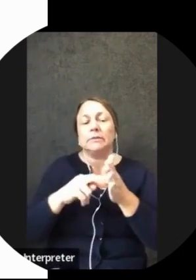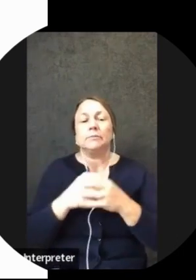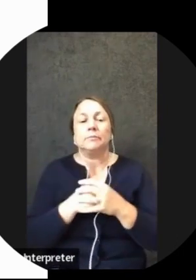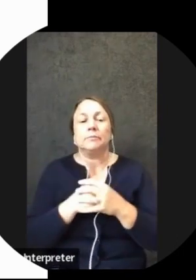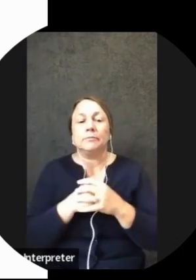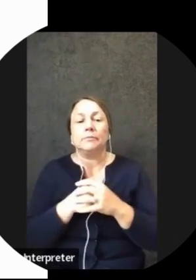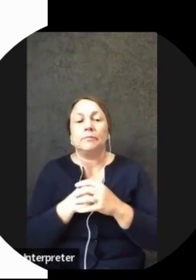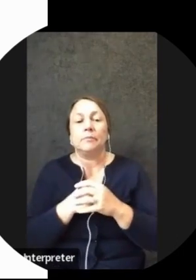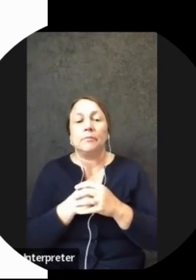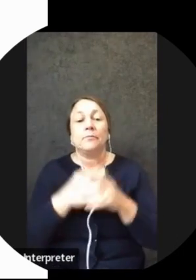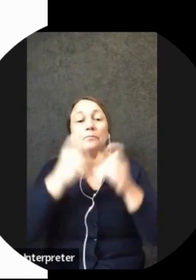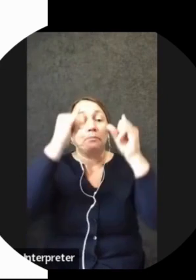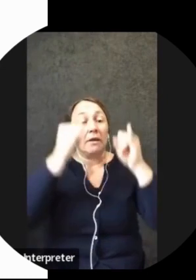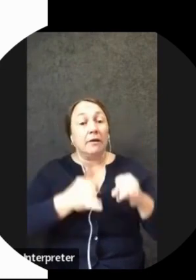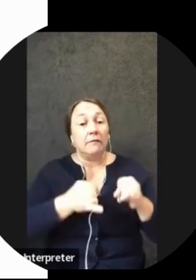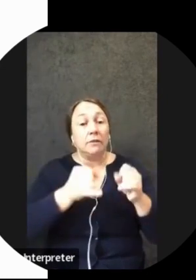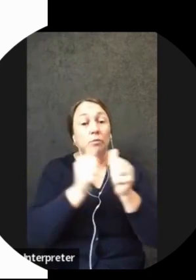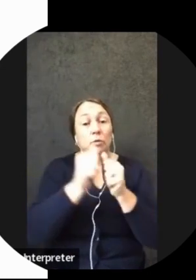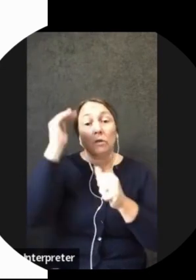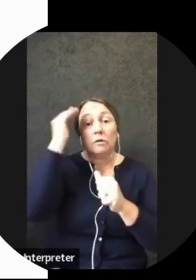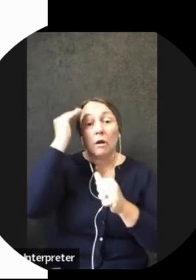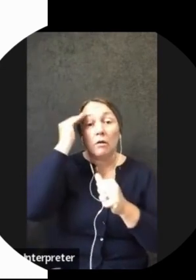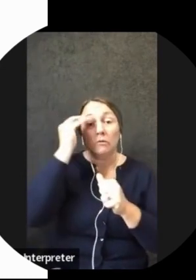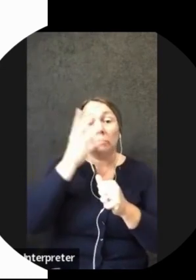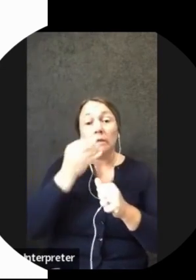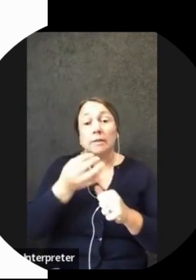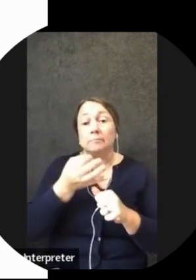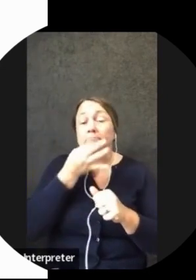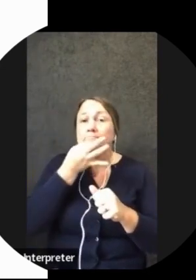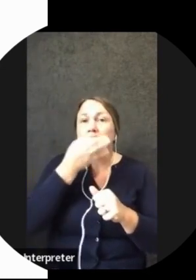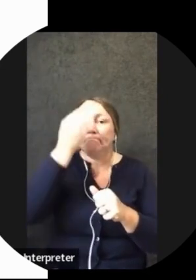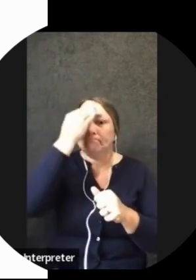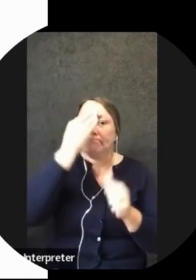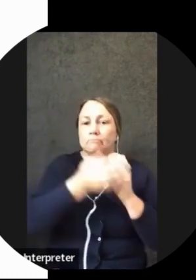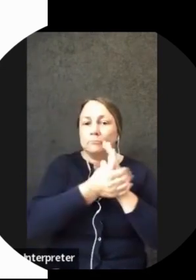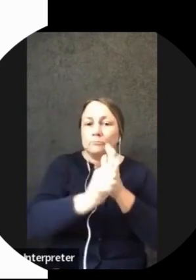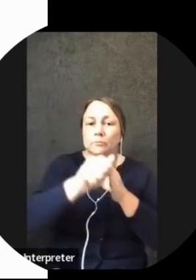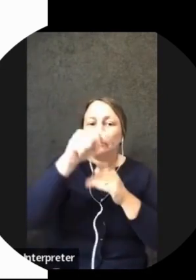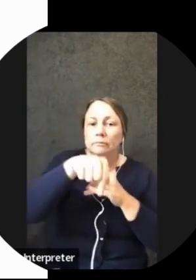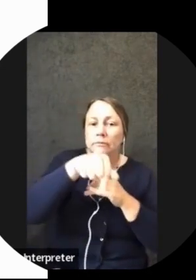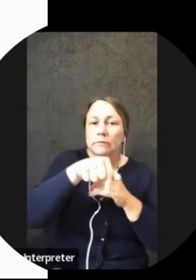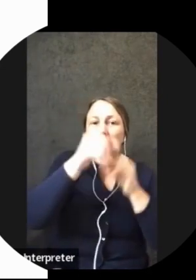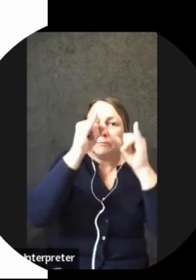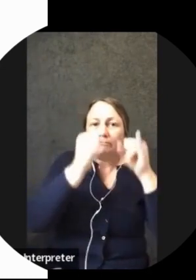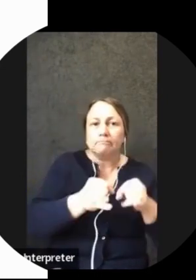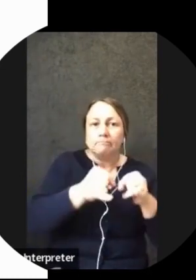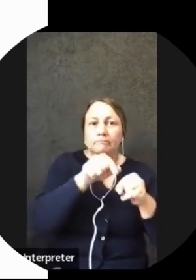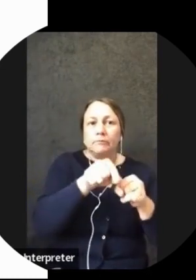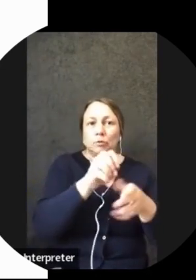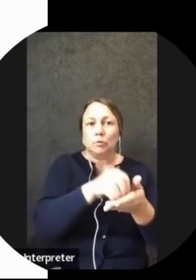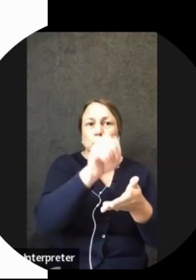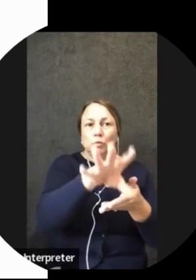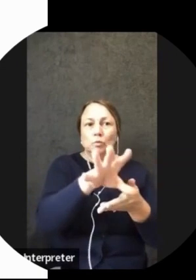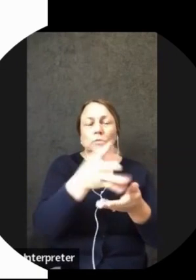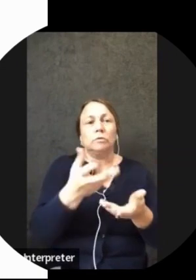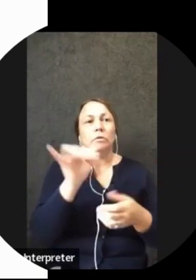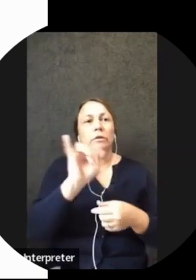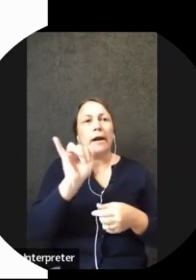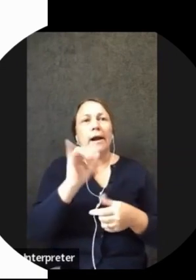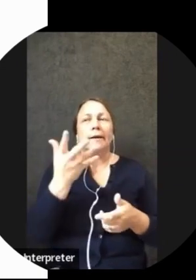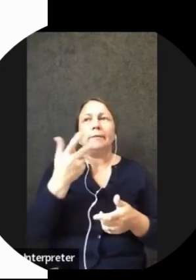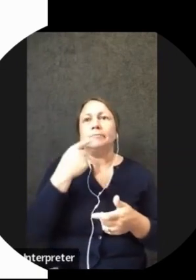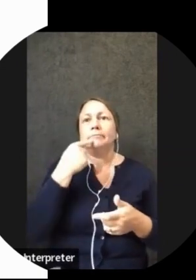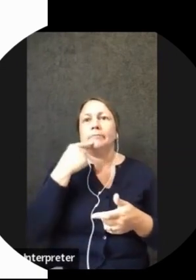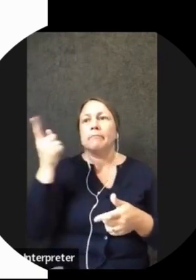Individuals with knowledge or special expertise regarding the student. This can include a therapist. I've seen